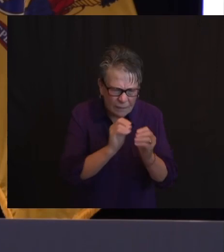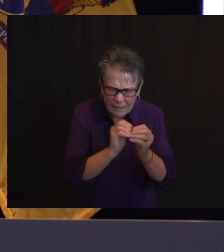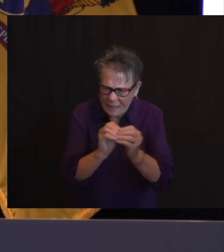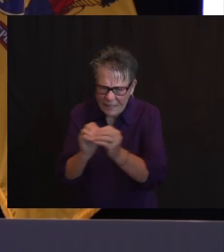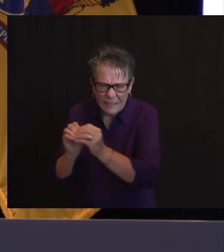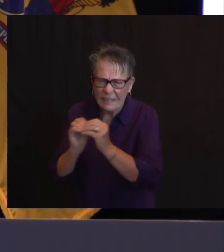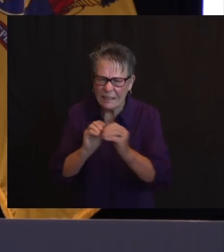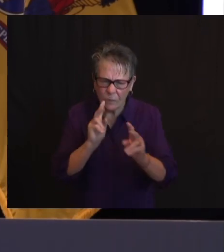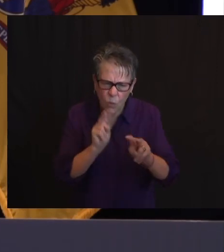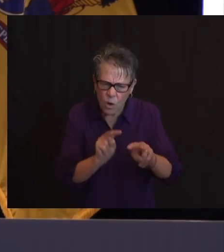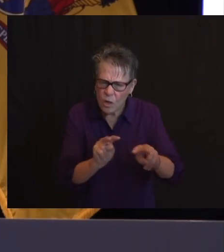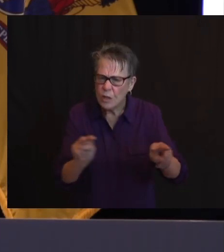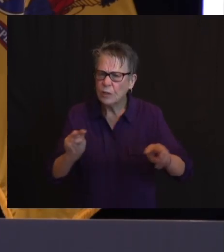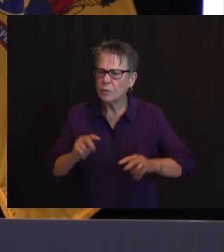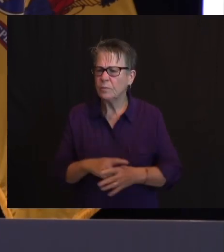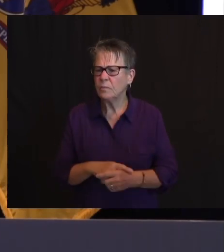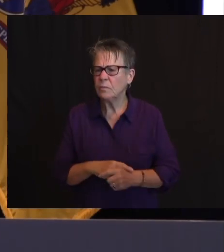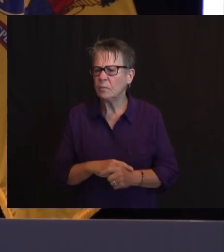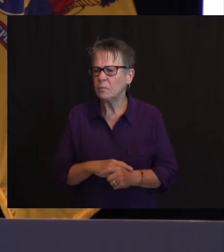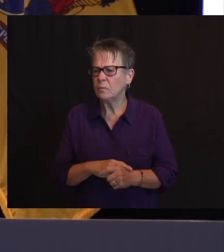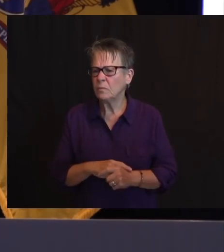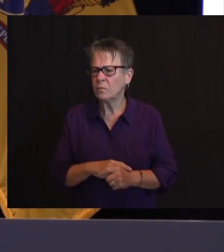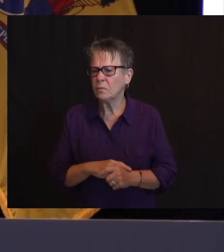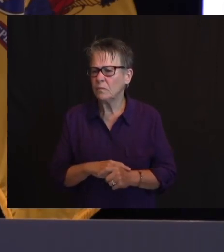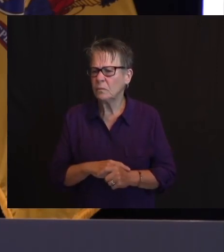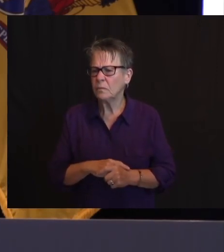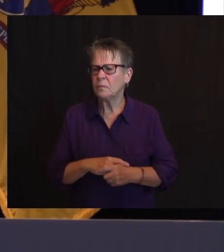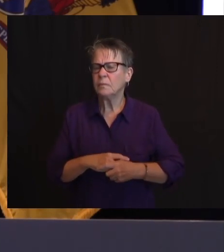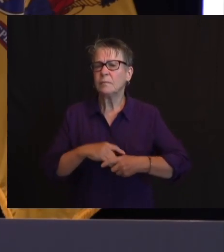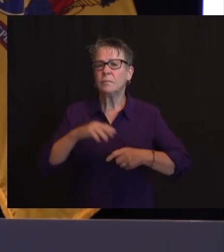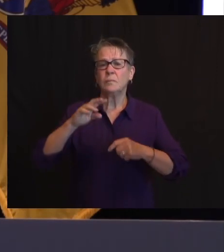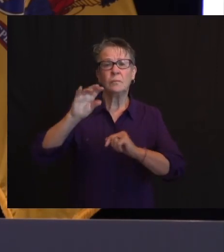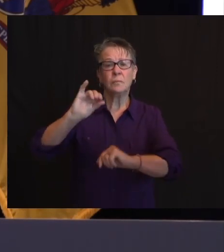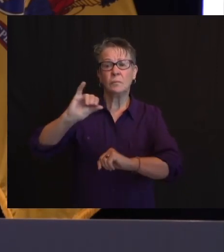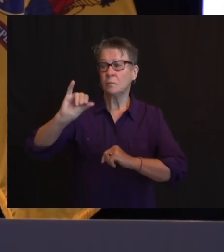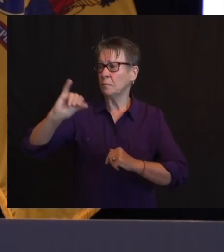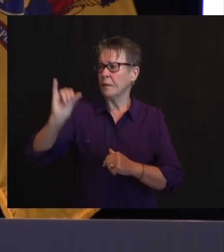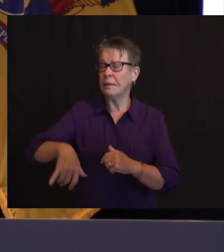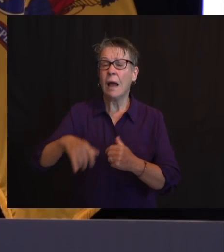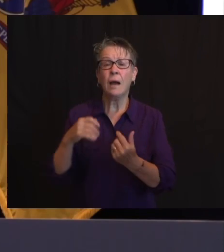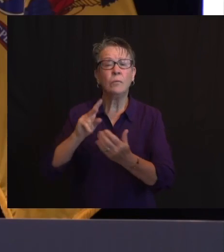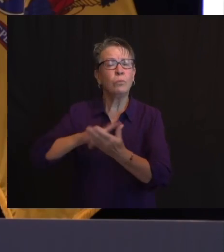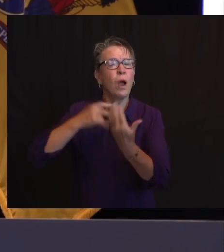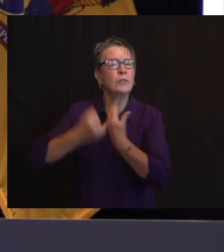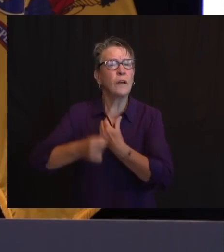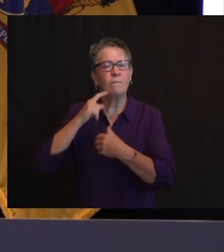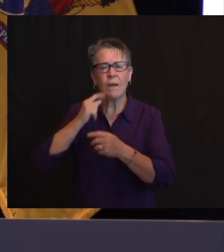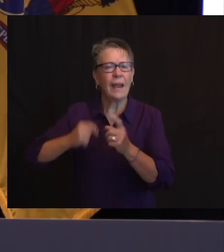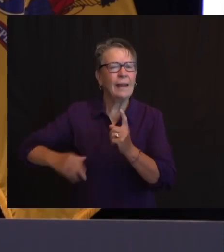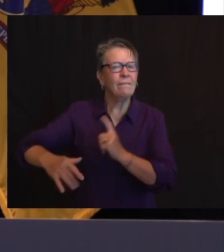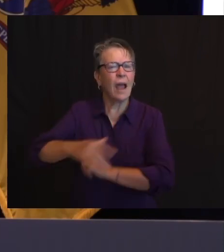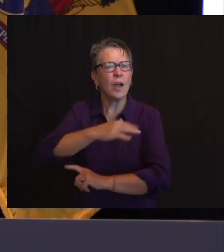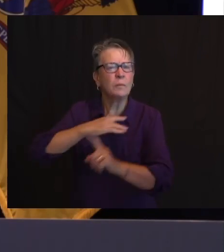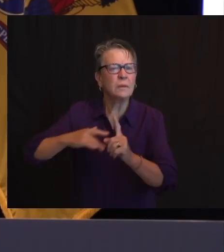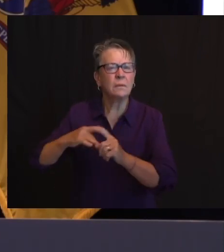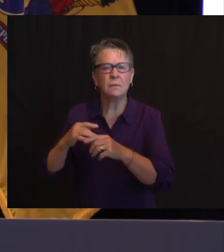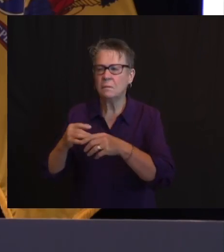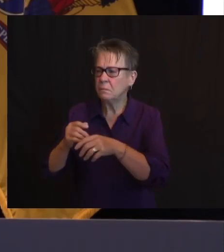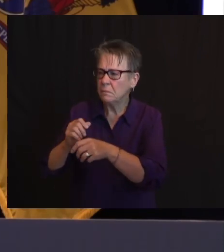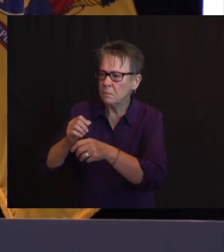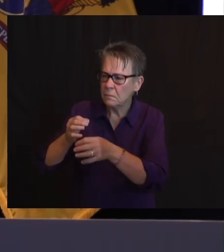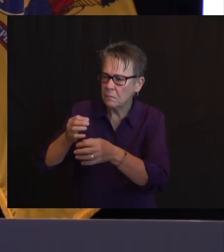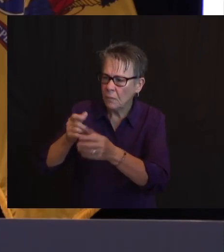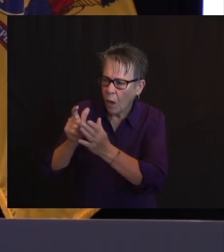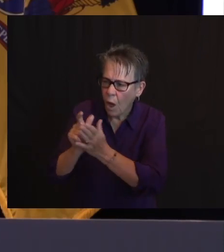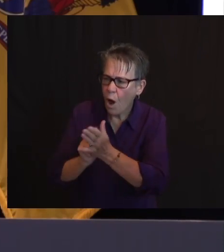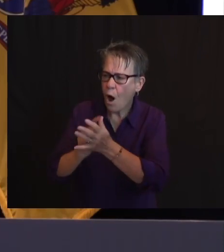and will continue to review. Anything you want to add there? You're good. Okay. Thank you. Nikita, how are you? I'm well, Governor. Thank